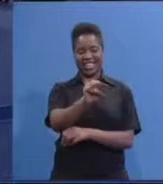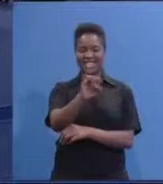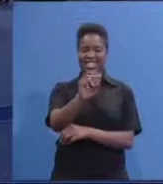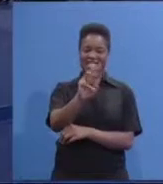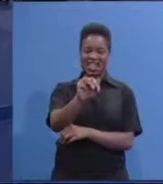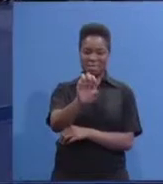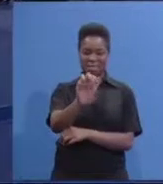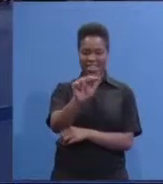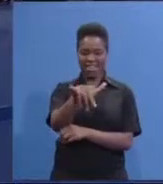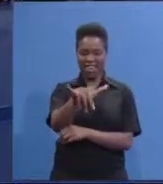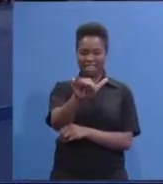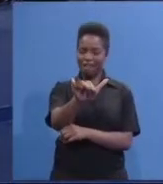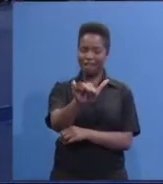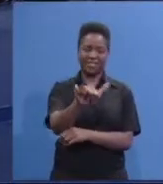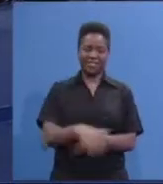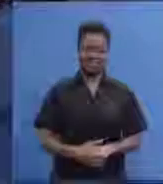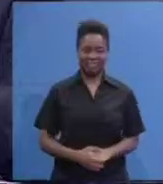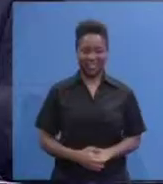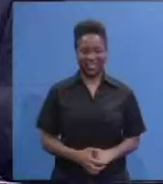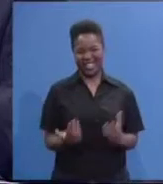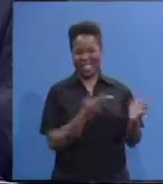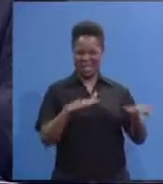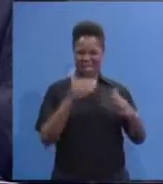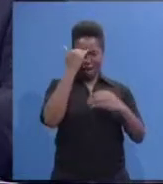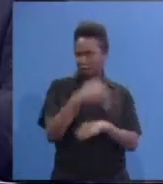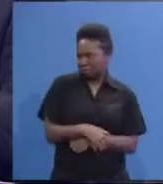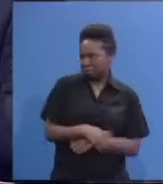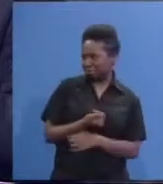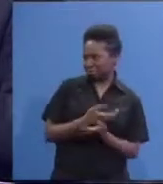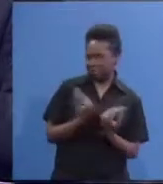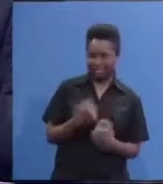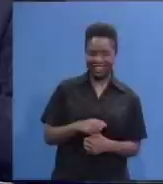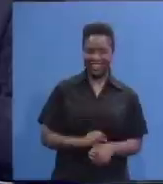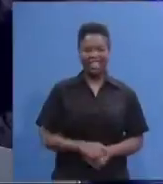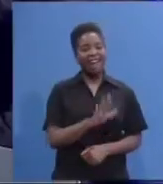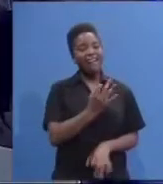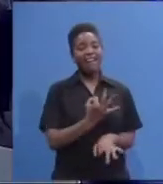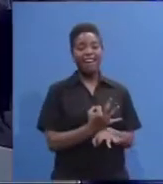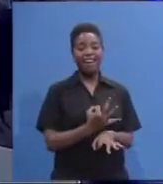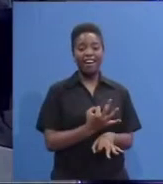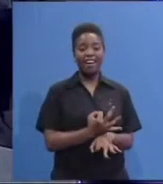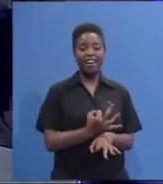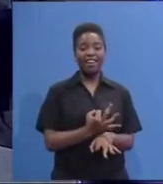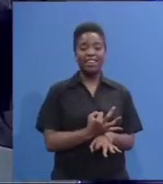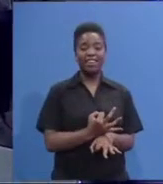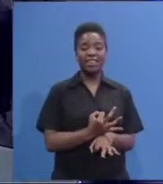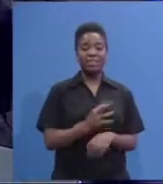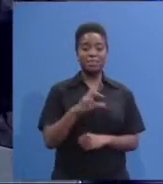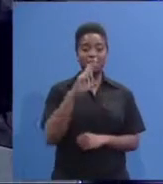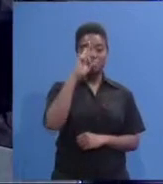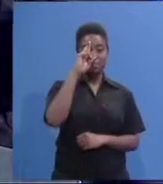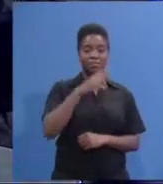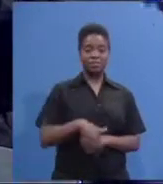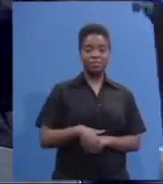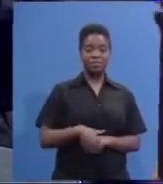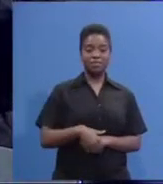no introduction. I do. He says, I do. Utatu Kaifa, you're a legend yourself. And what is your